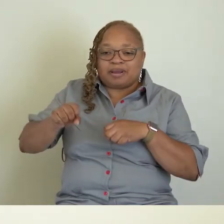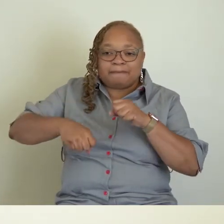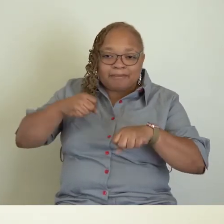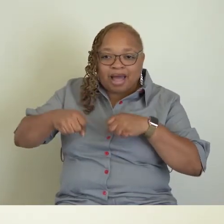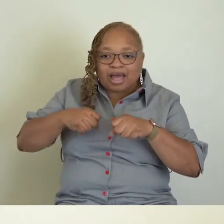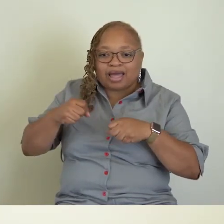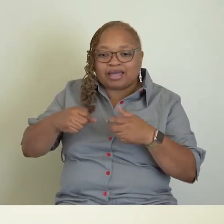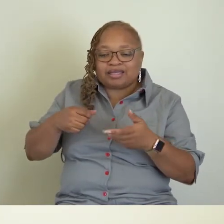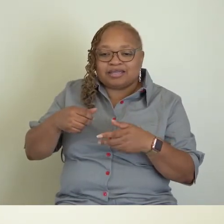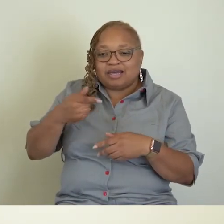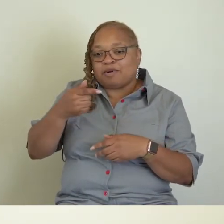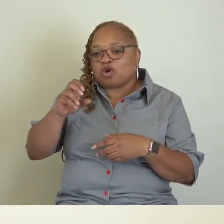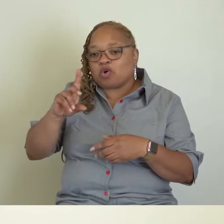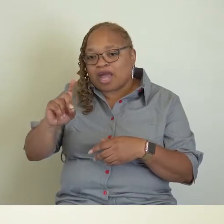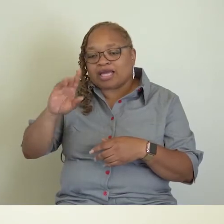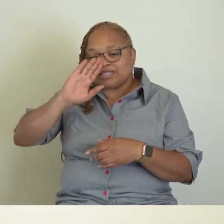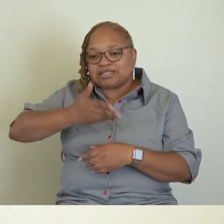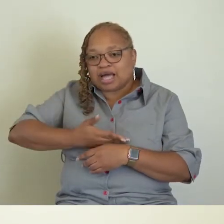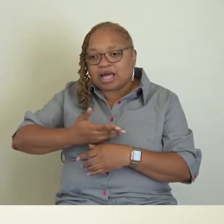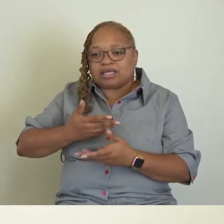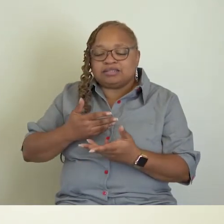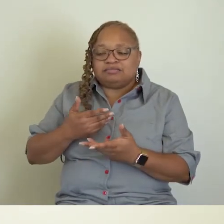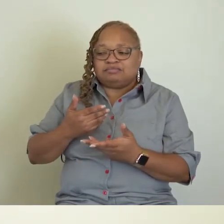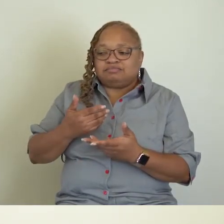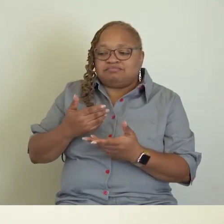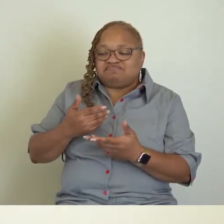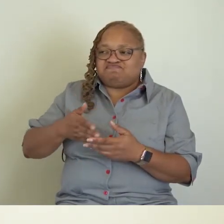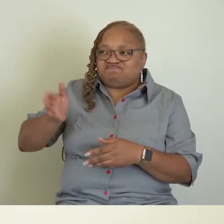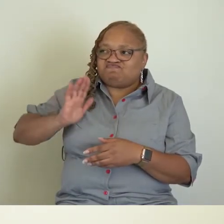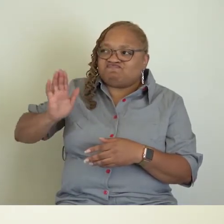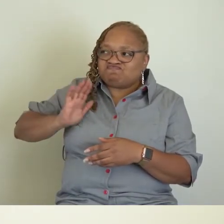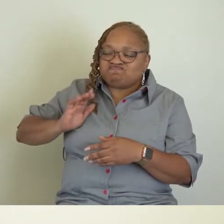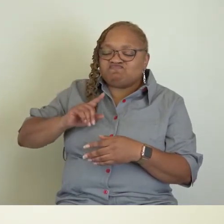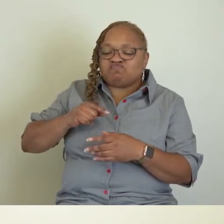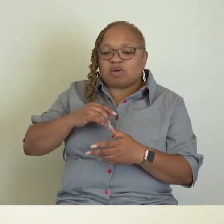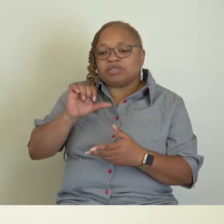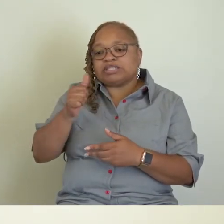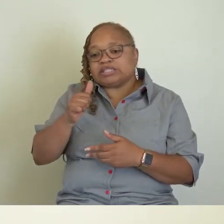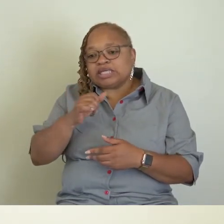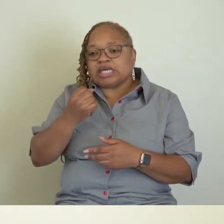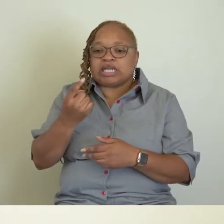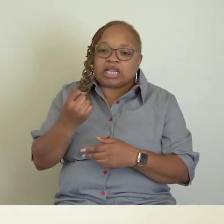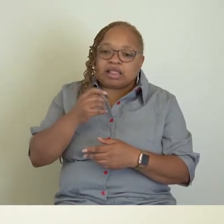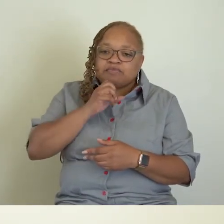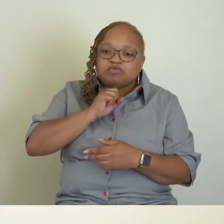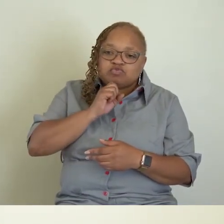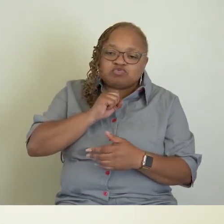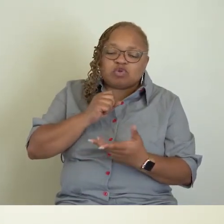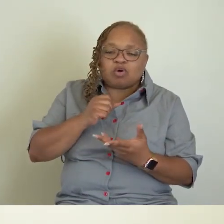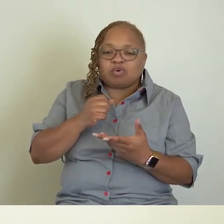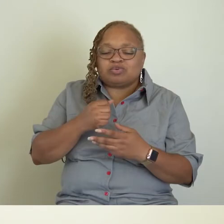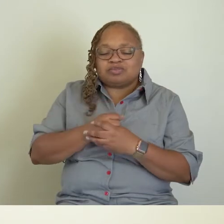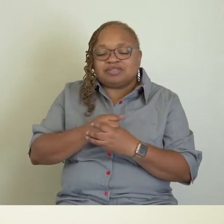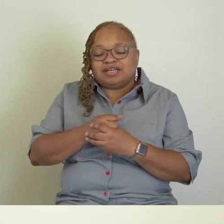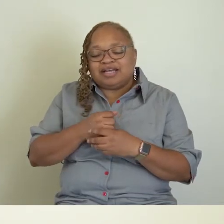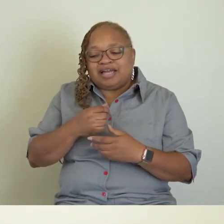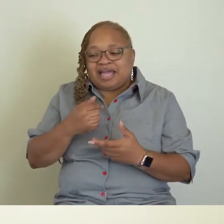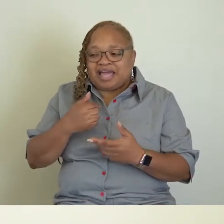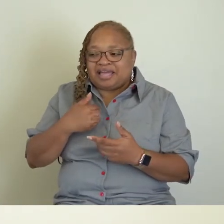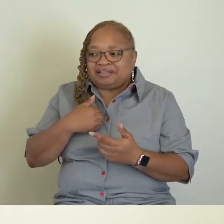yesterday, and I was like, back when I was 10, 11, 12 years old, when I would ride my bike like it was my